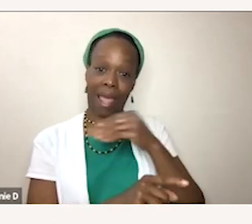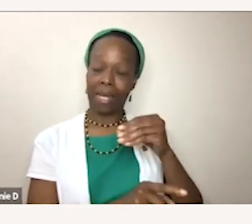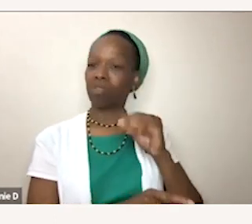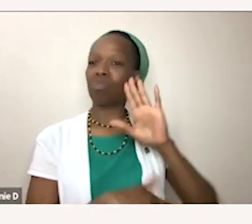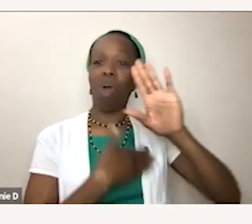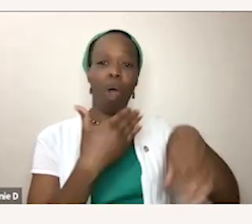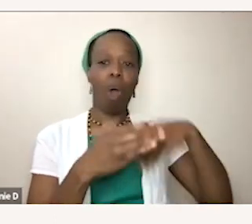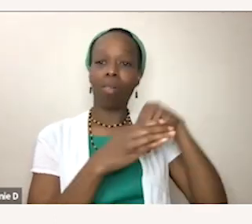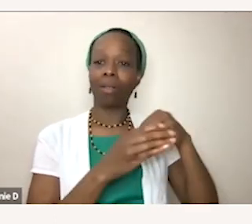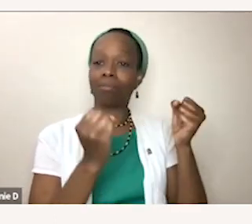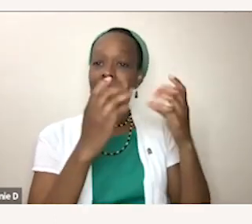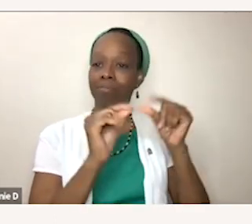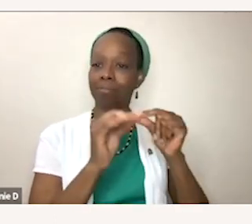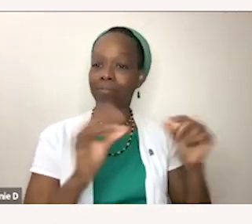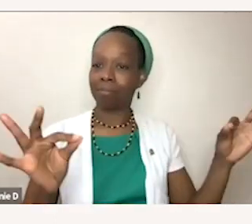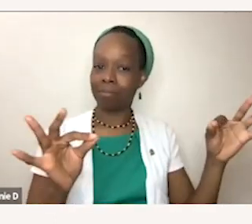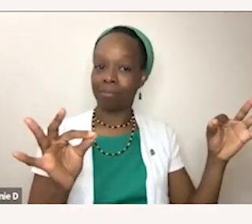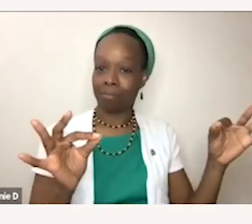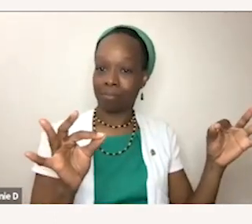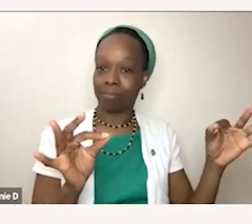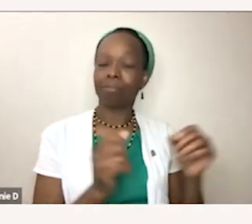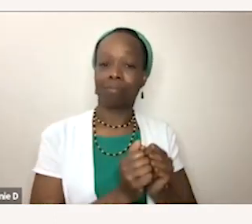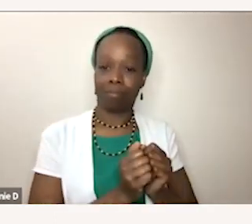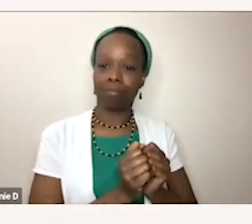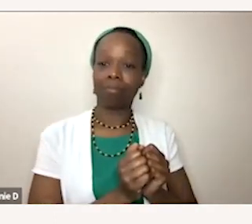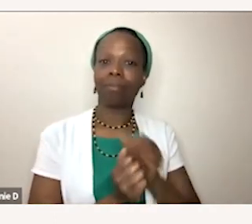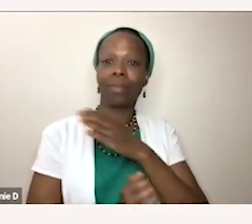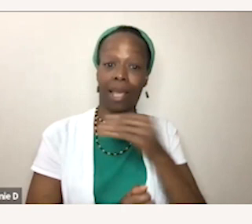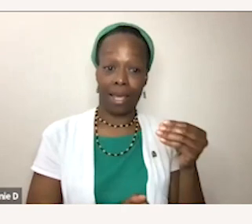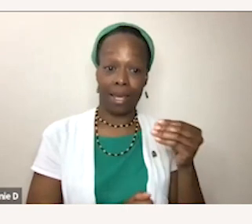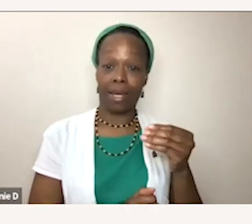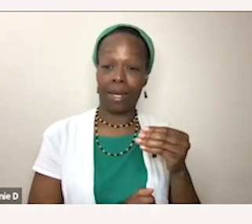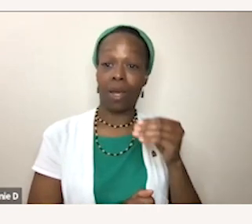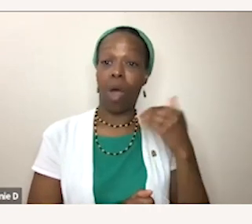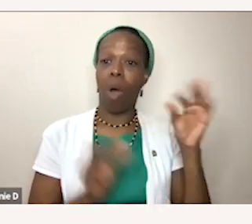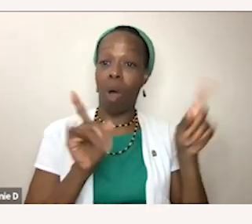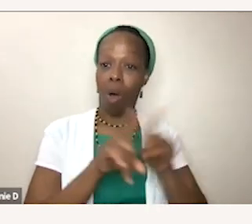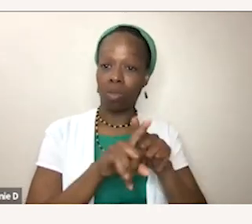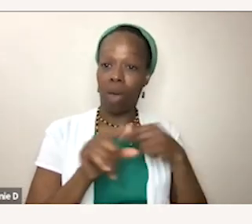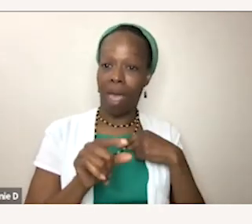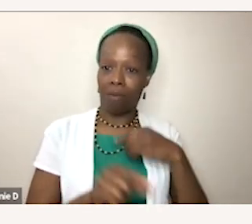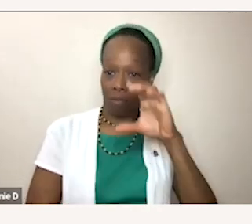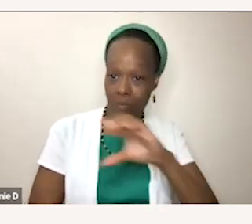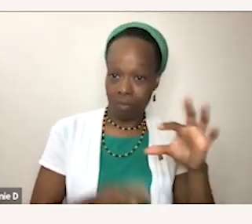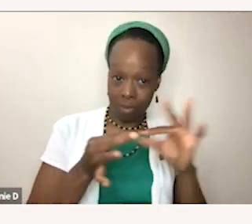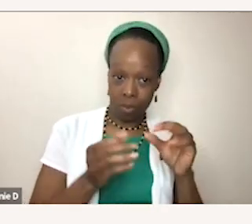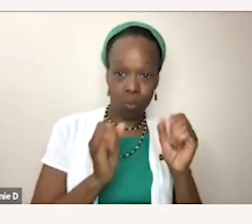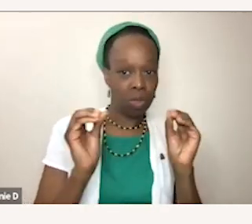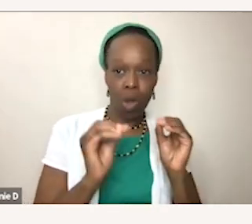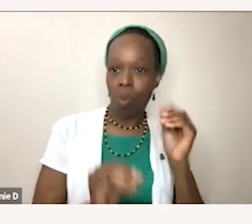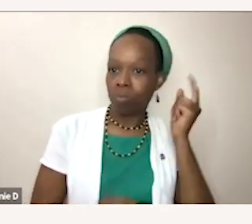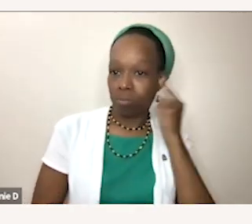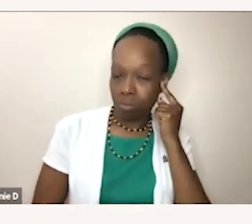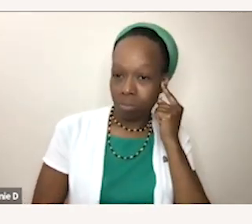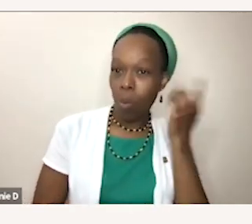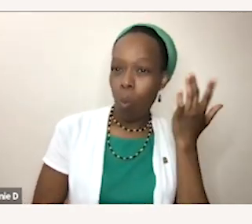in ASL and verbal interpretation. And it's done in subtitles with no audio. And the reason for this is really